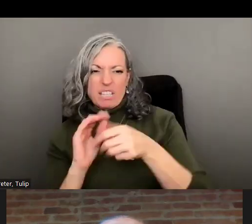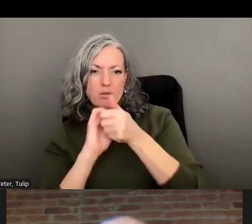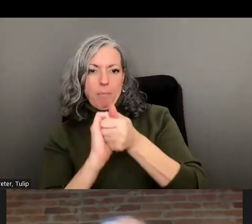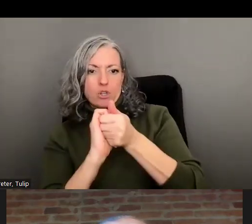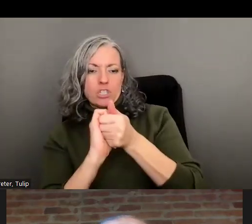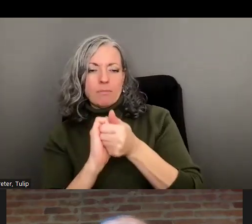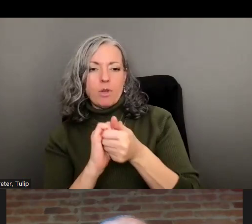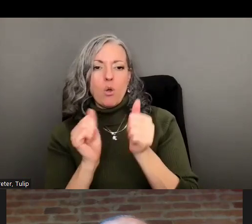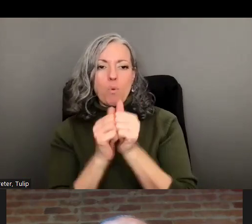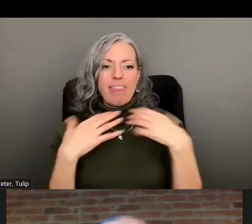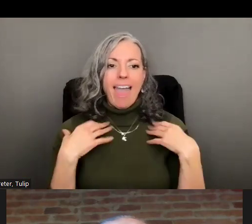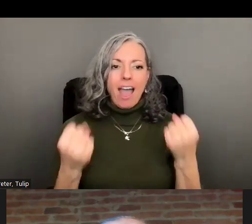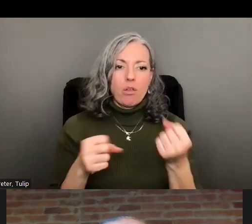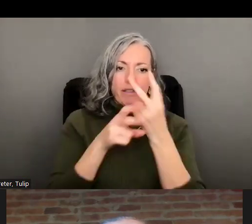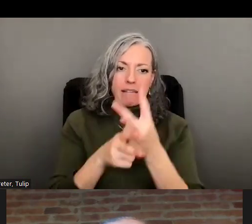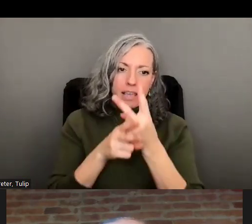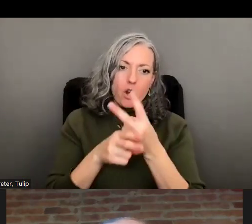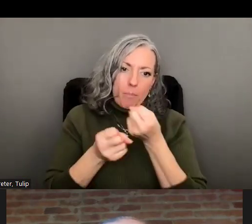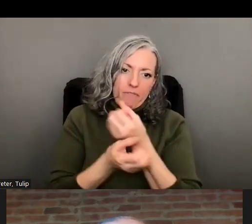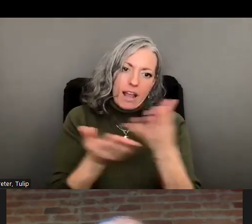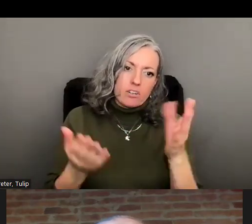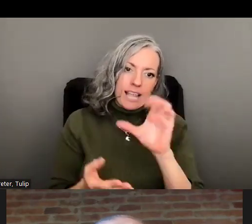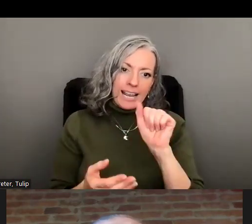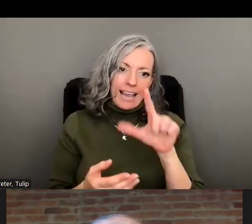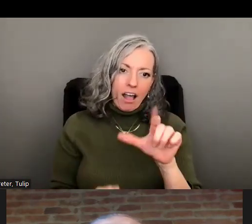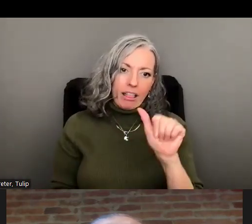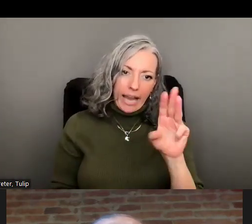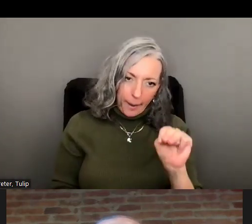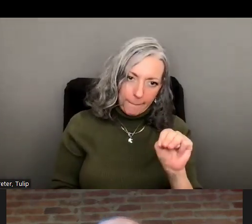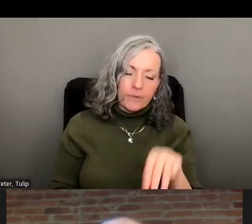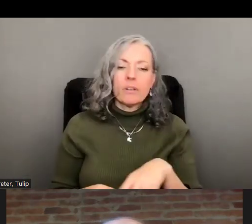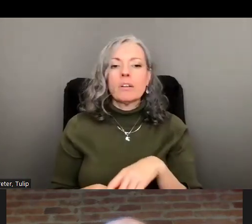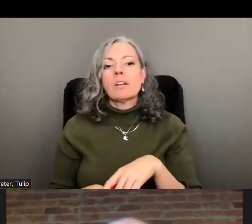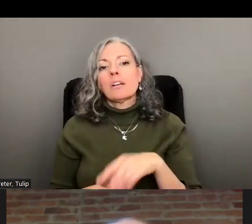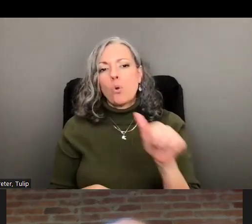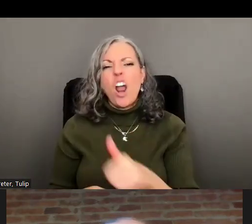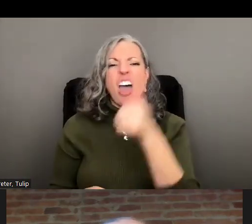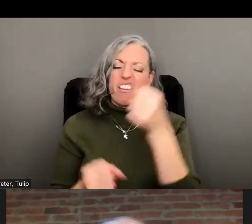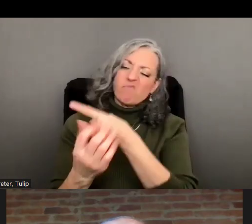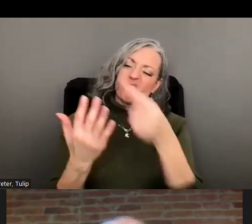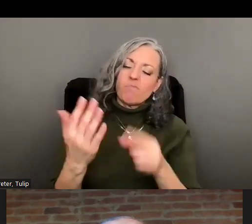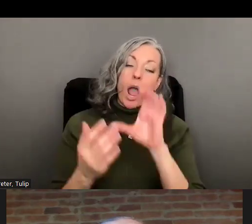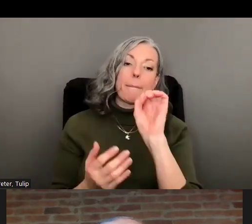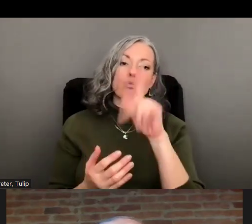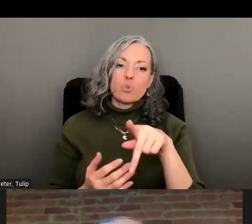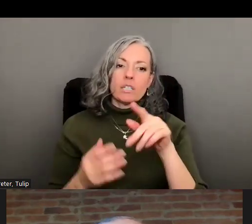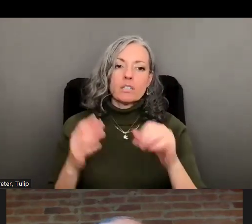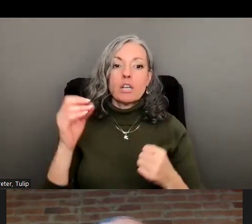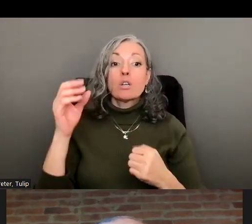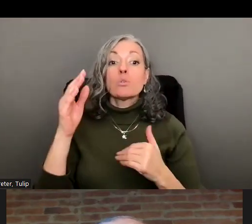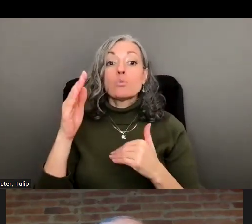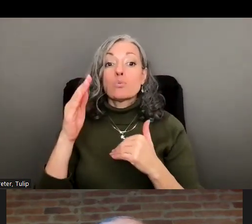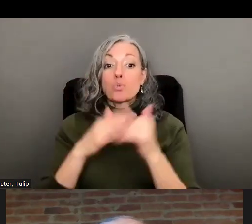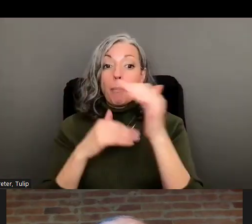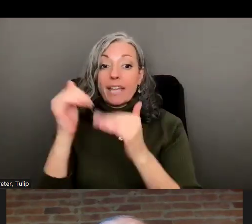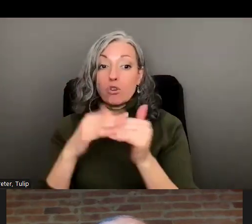providers, whether it's around CalAIM, Medicaid administrative claiming, or other opportunities to build out our critical